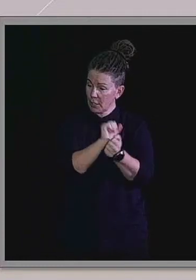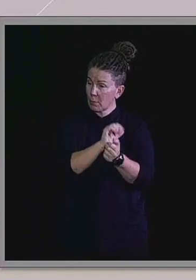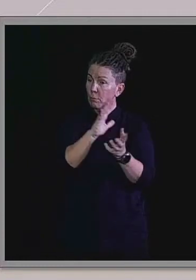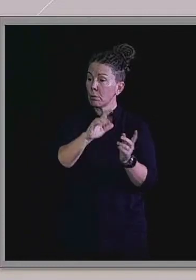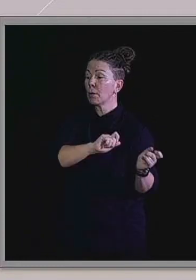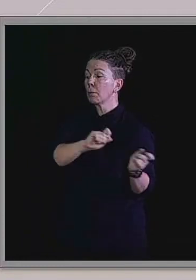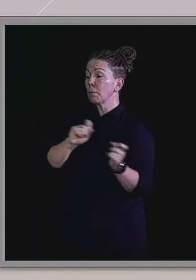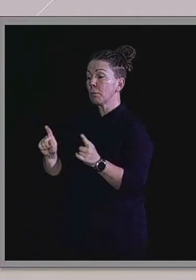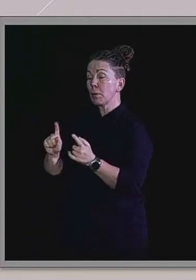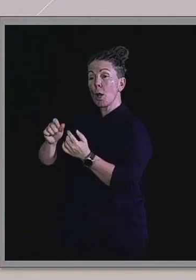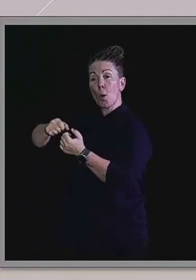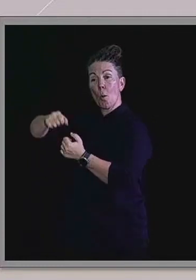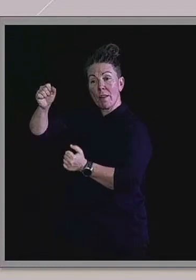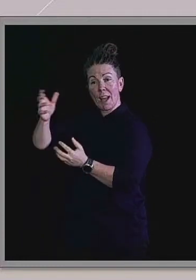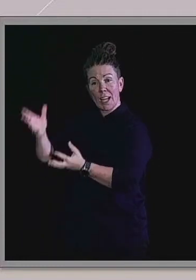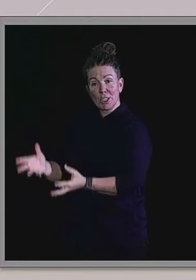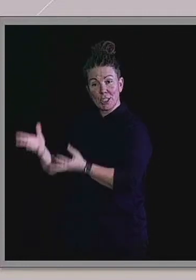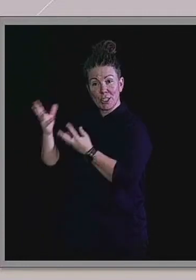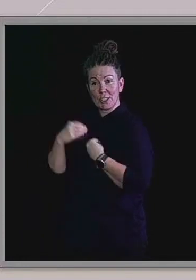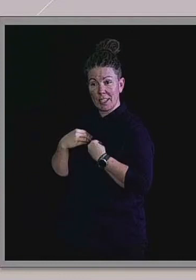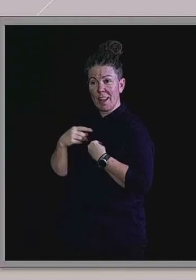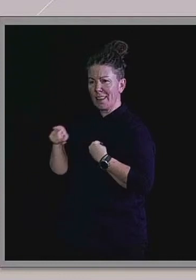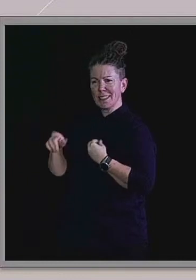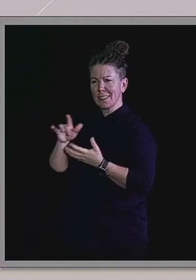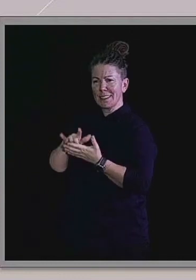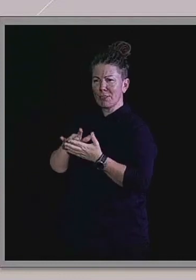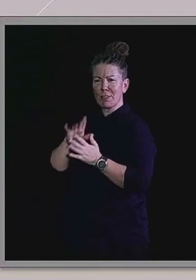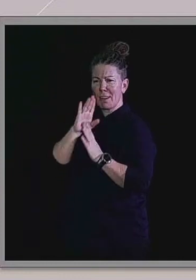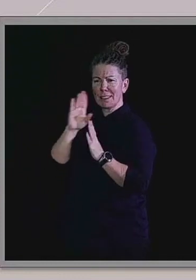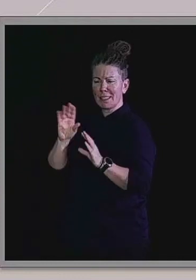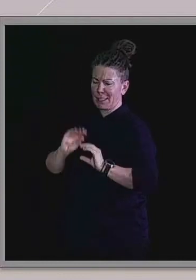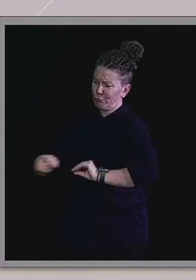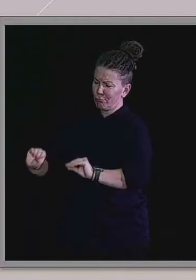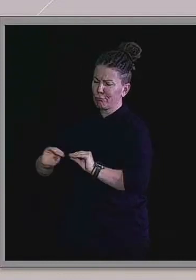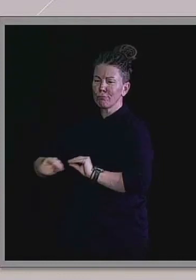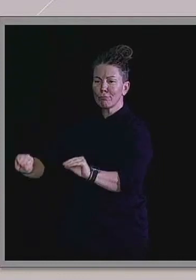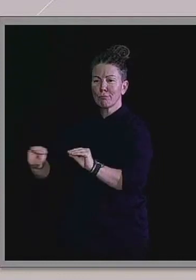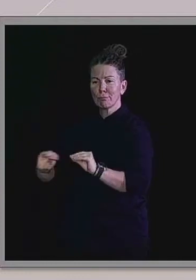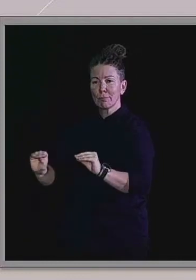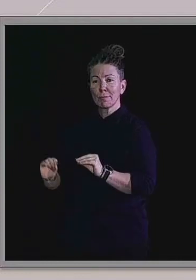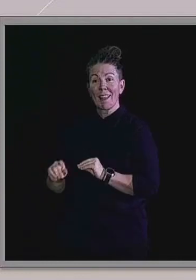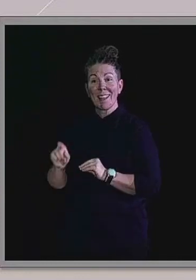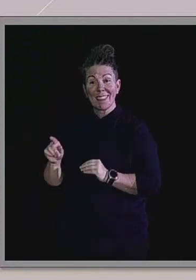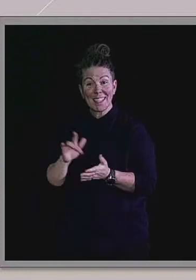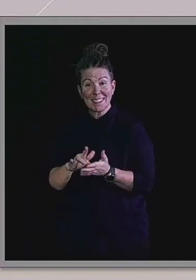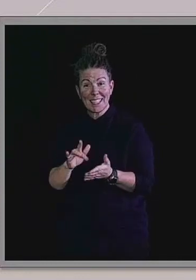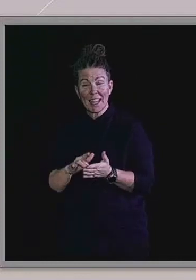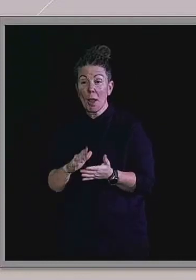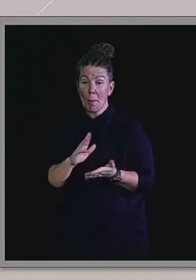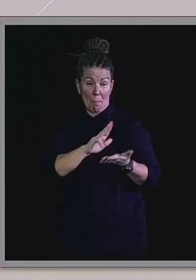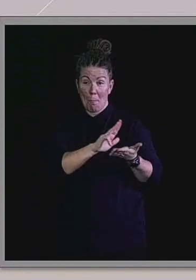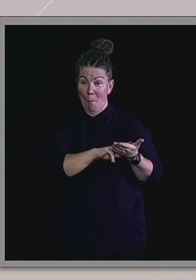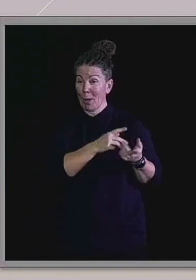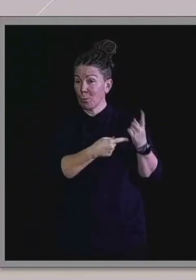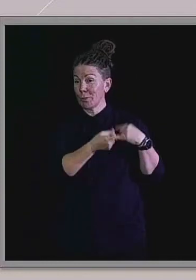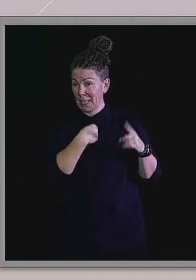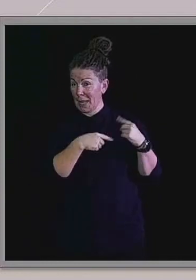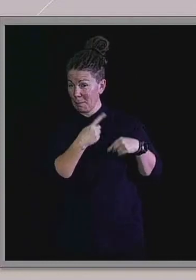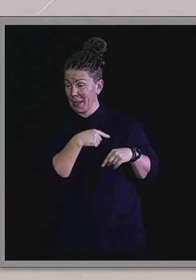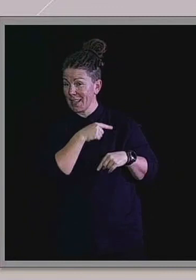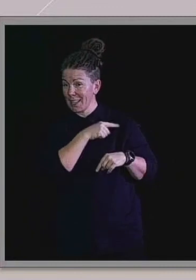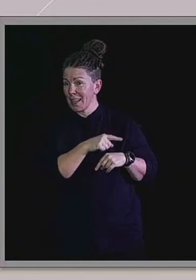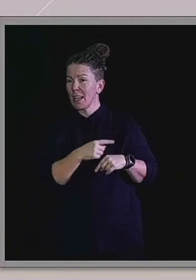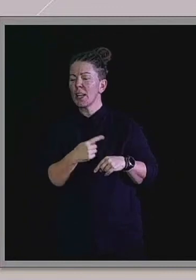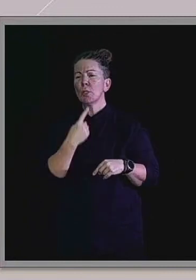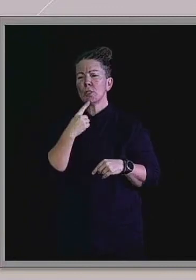get a job. But this centre is just fantastic. And one of the things I love about it most is when Michael first told me, he said, we're going to have a